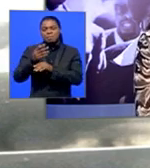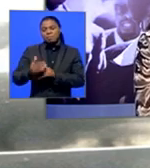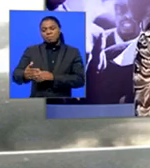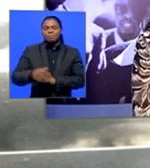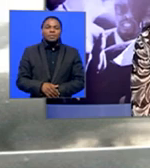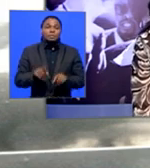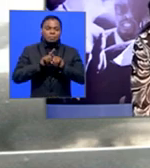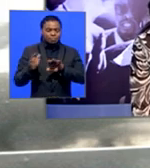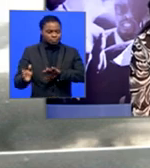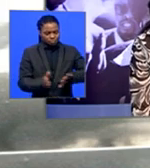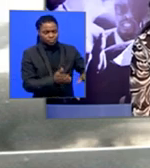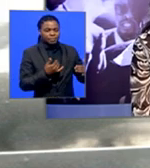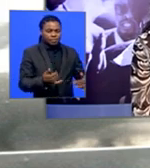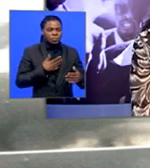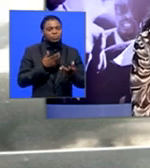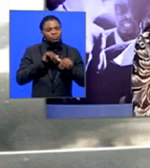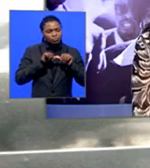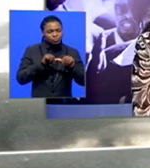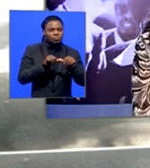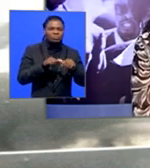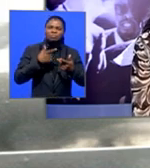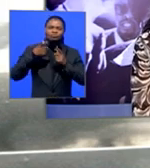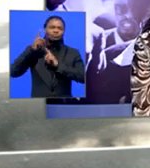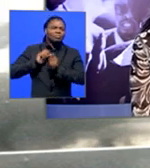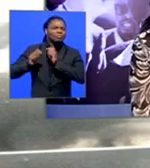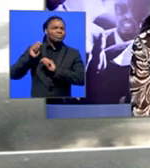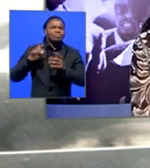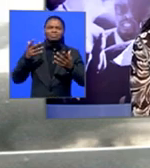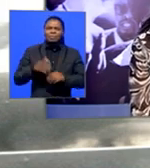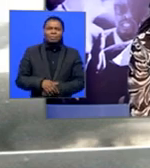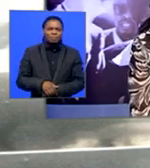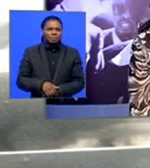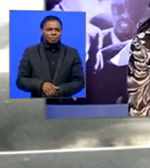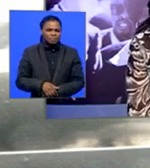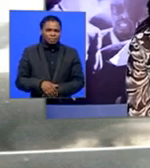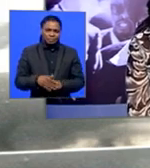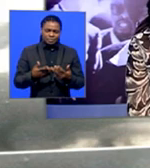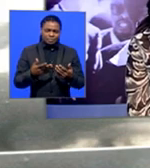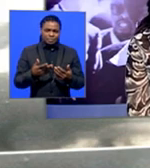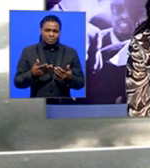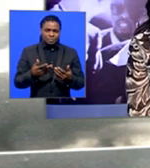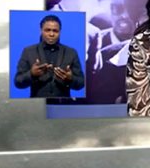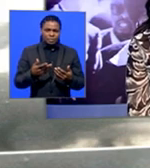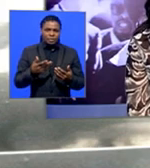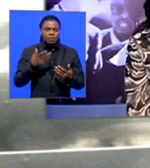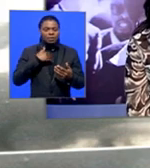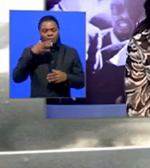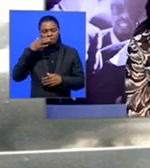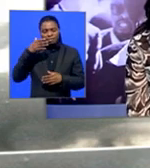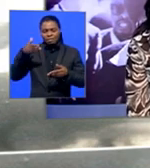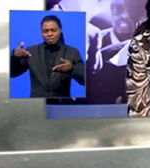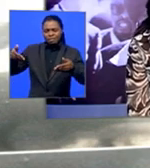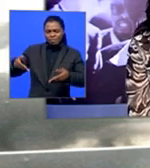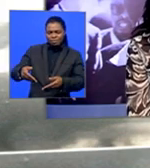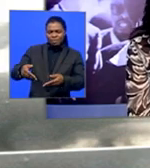while. But let's continue our discussion about traditions and really moulding the state funeral and